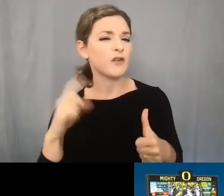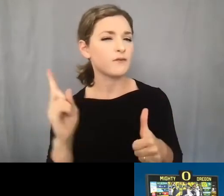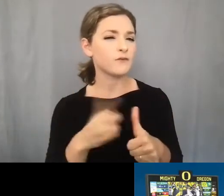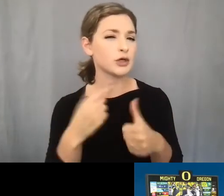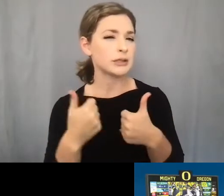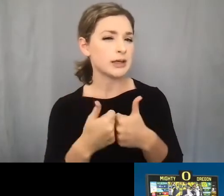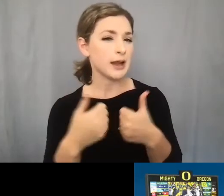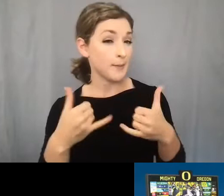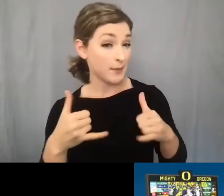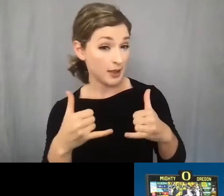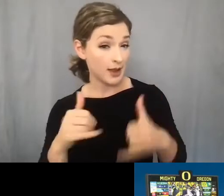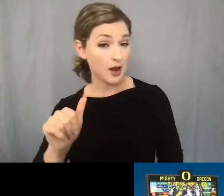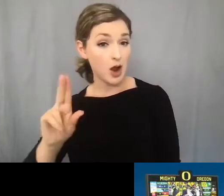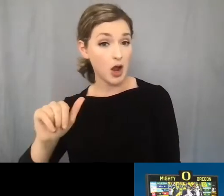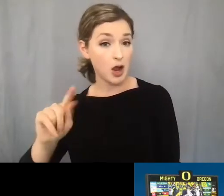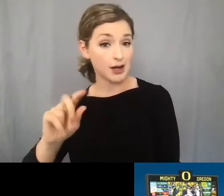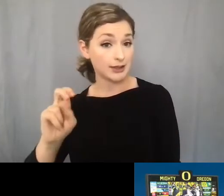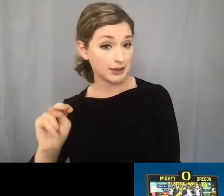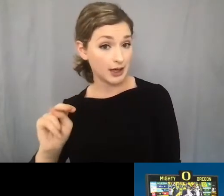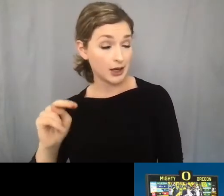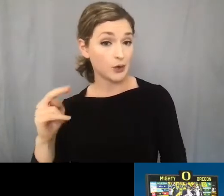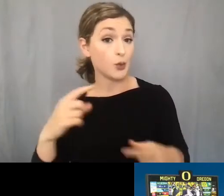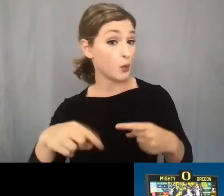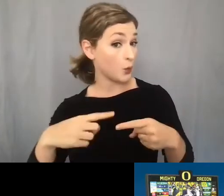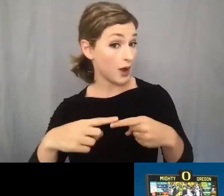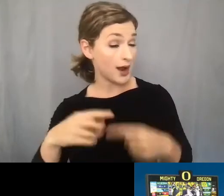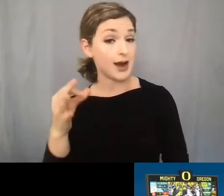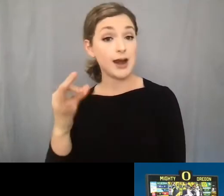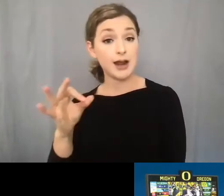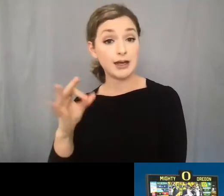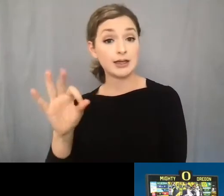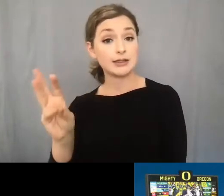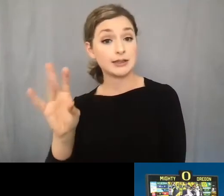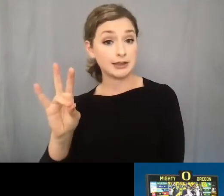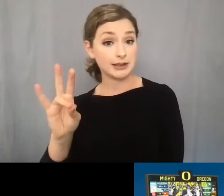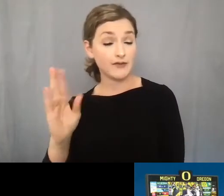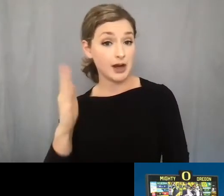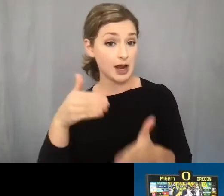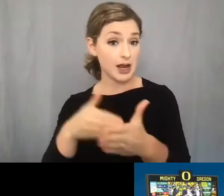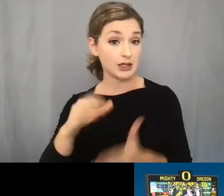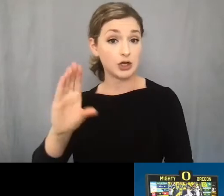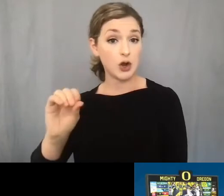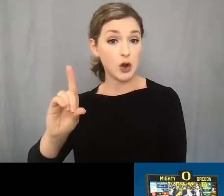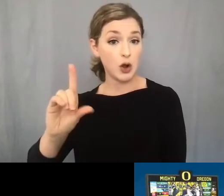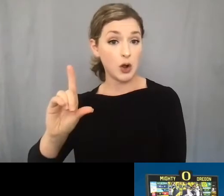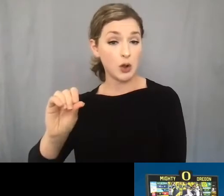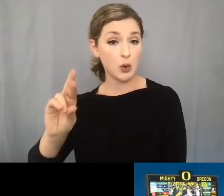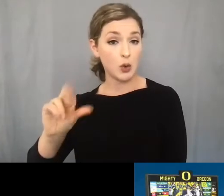at Autzen Stadium was in 1967 against Colorado. That was what that one pole